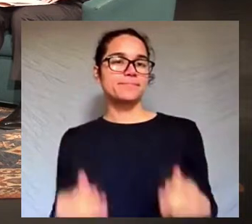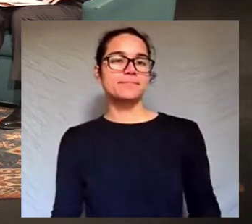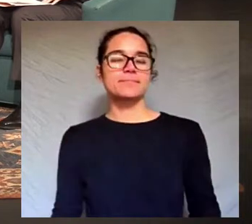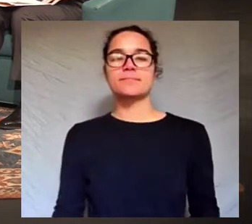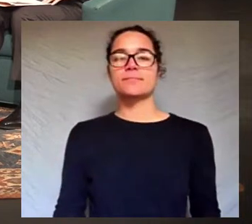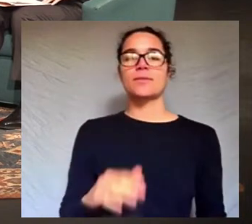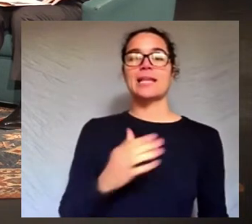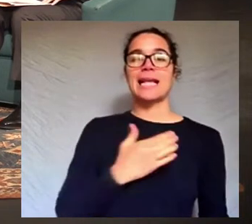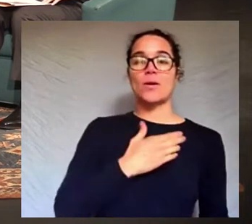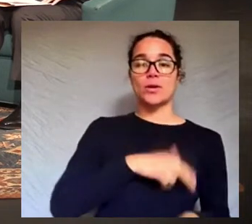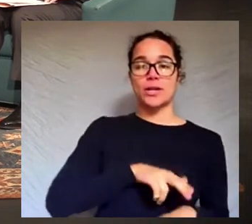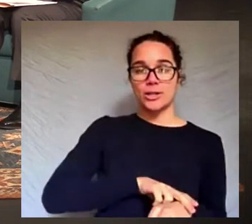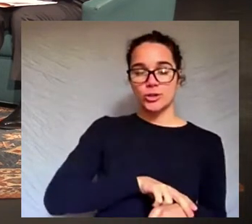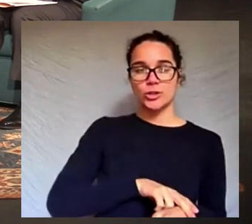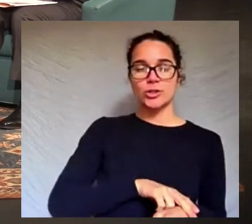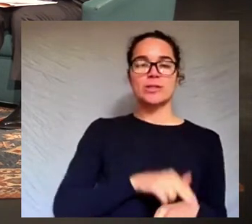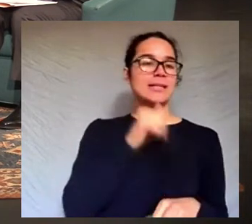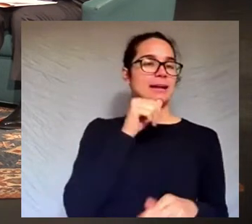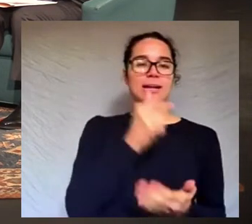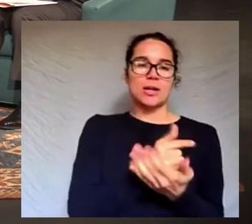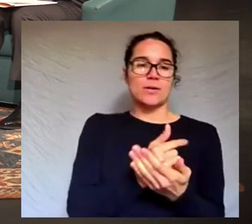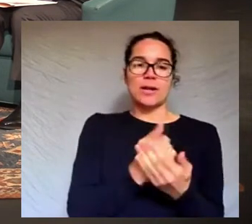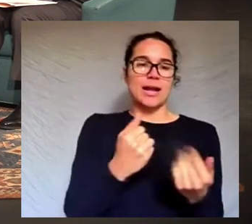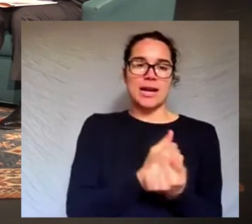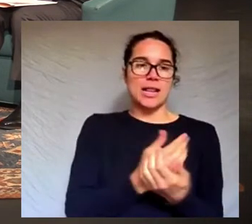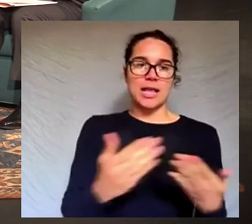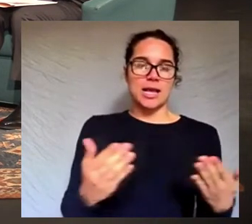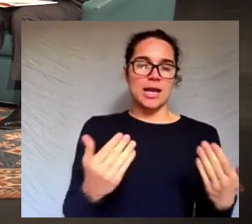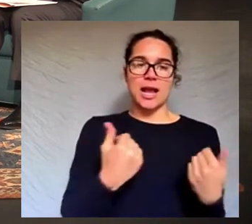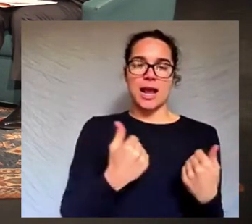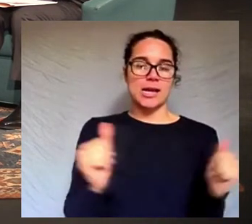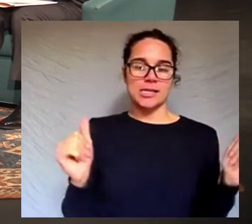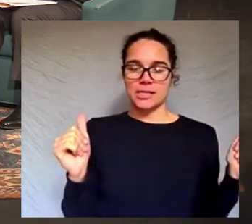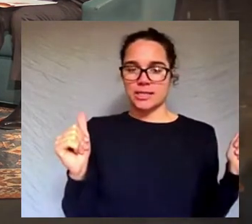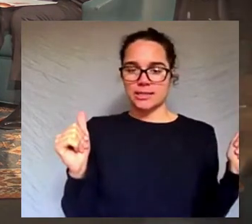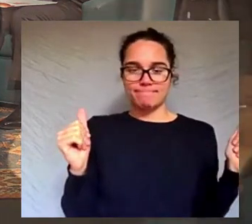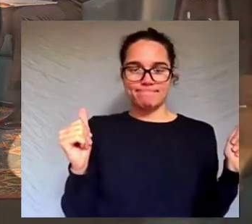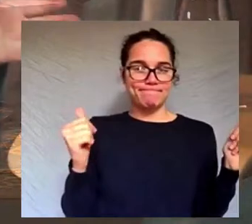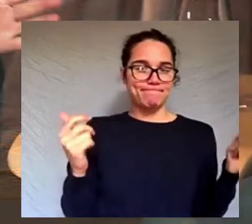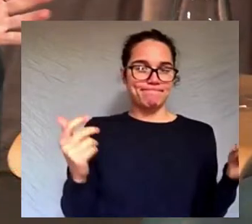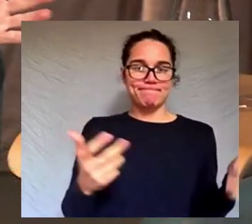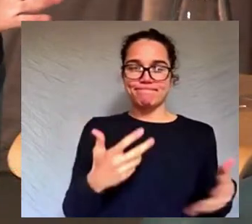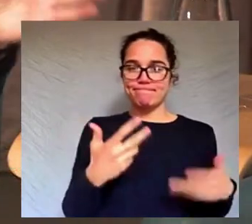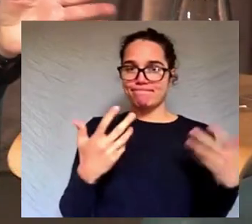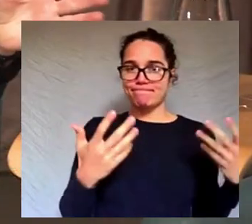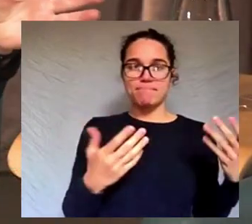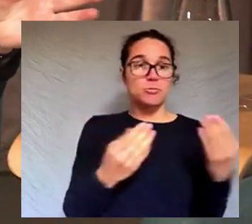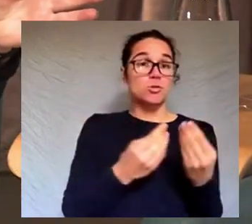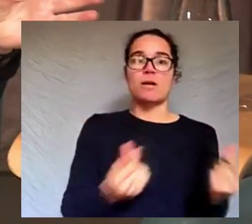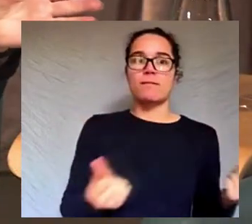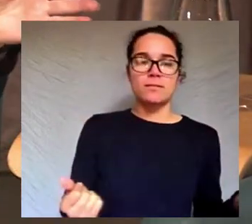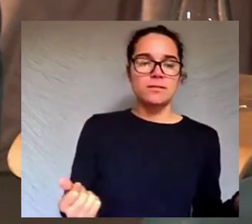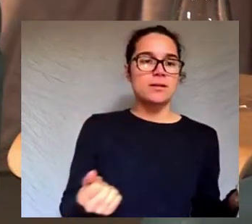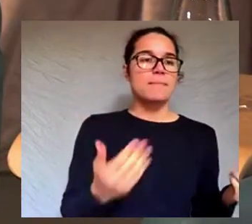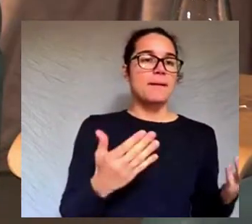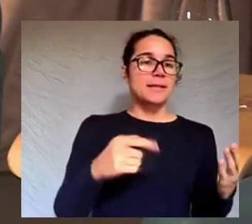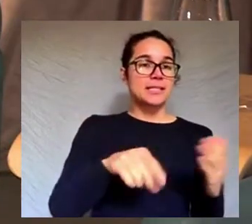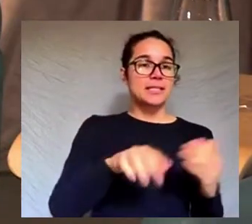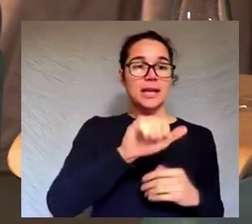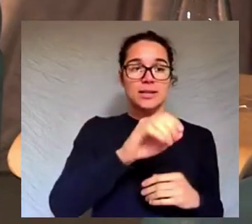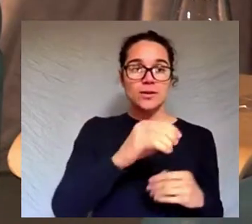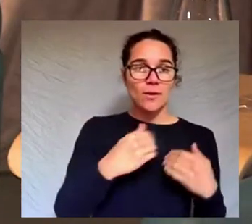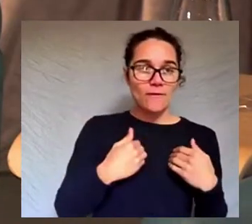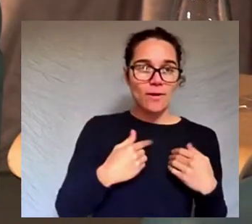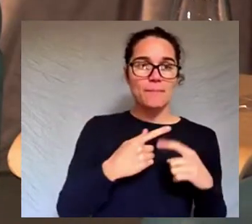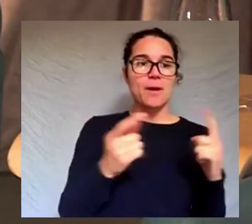not guaranteed any lineup of five. So I may not have Amy in this case, but I certainly will need